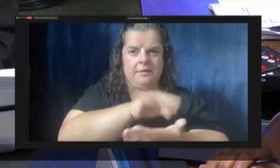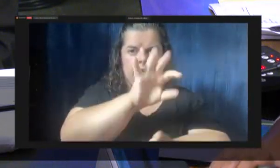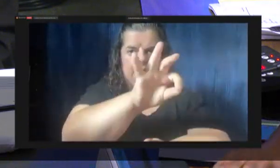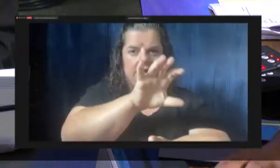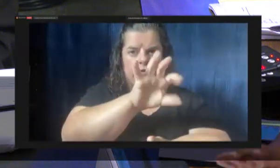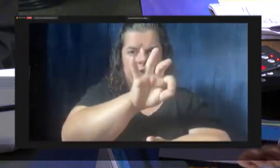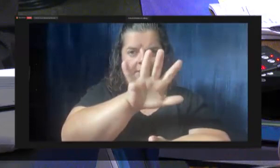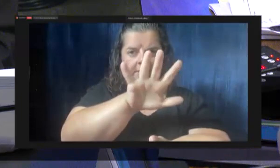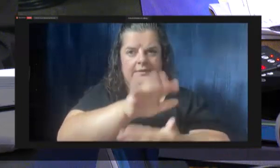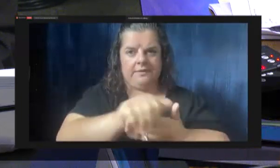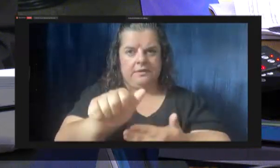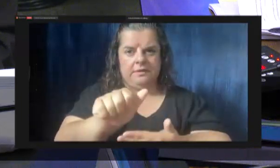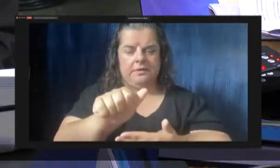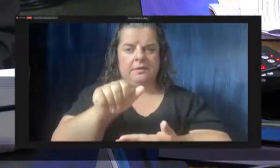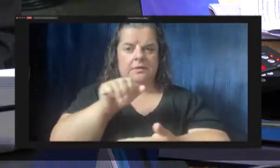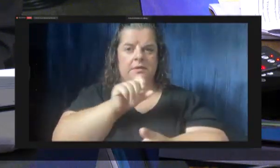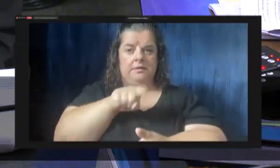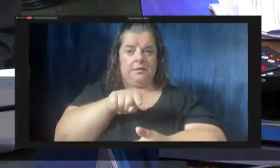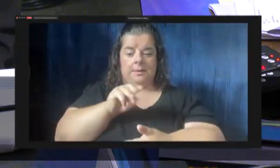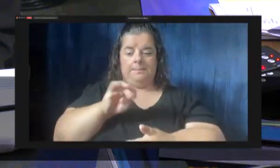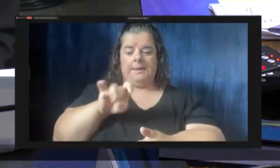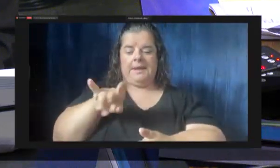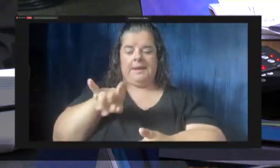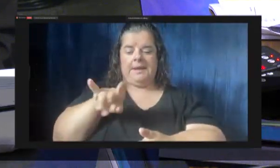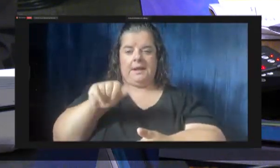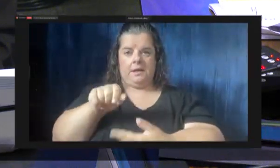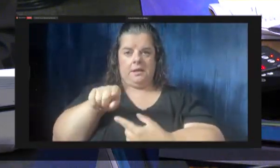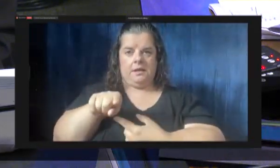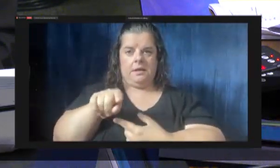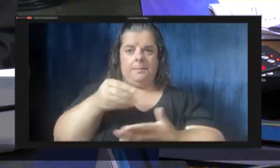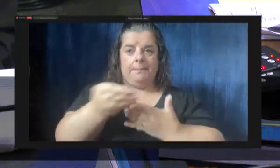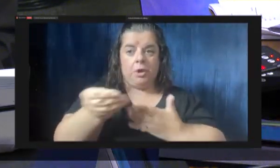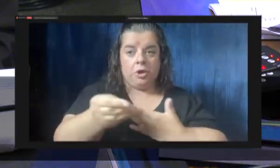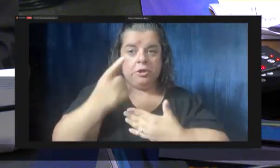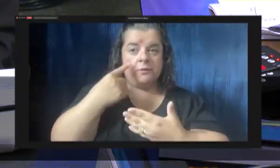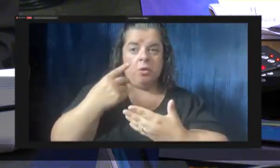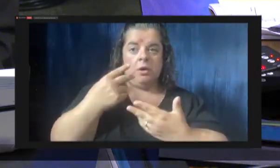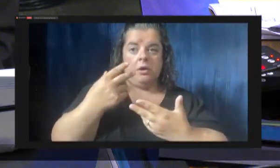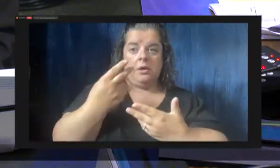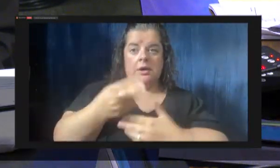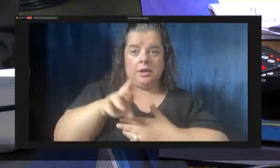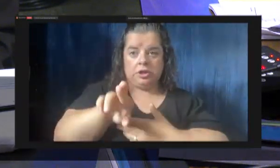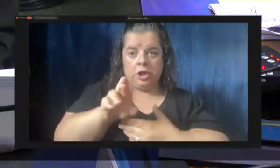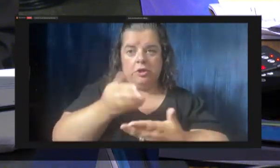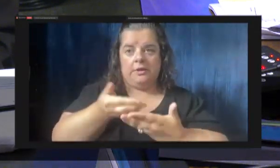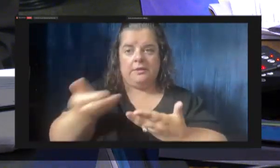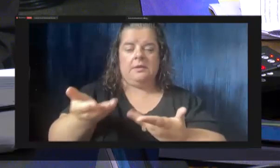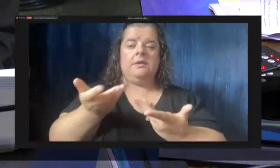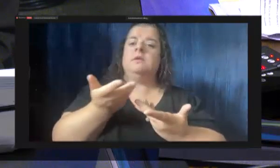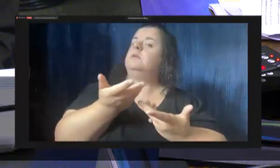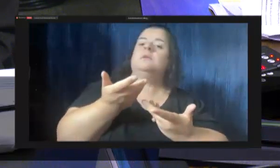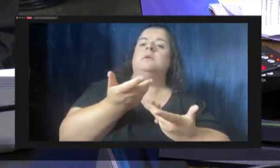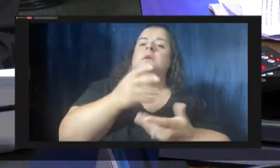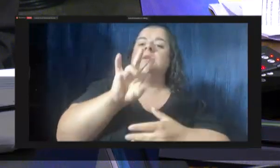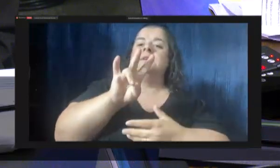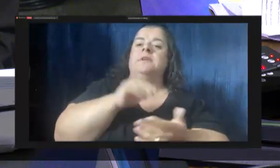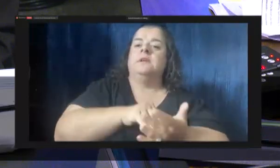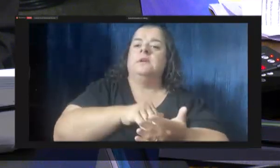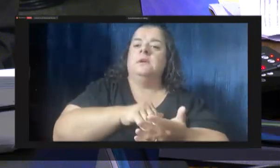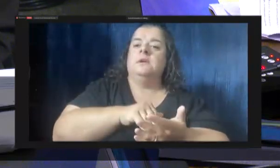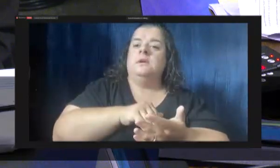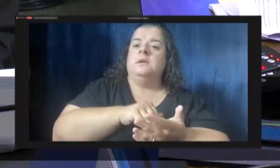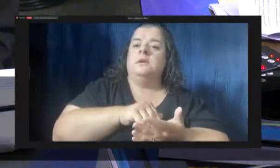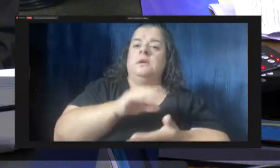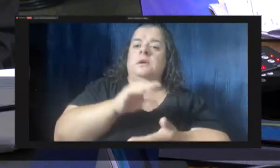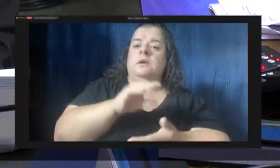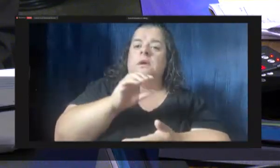$7,995. Steel City Media, which are purchases for human rights resources, as $7,000. Online Ship Supplies,